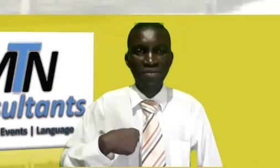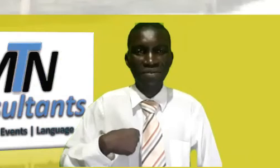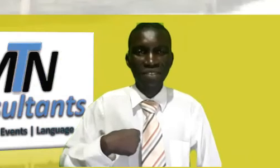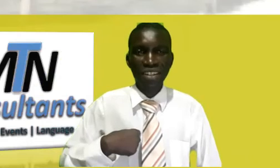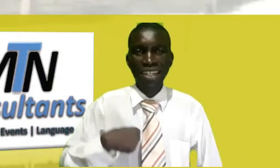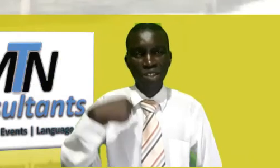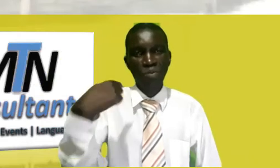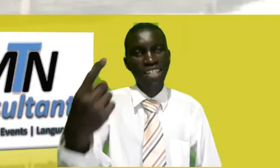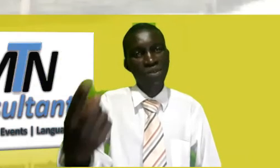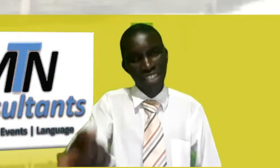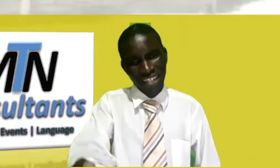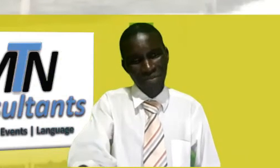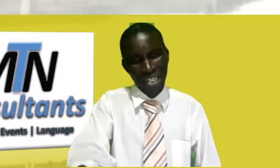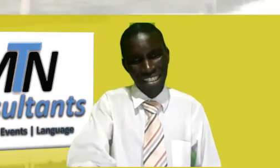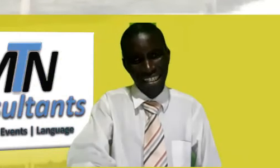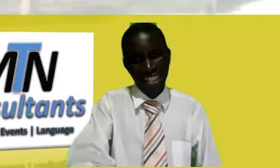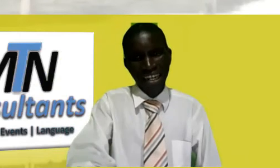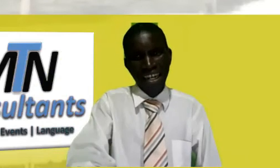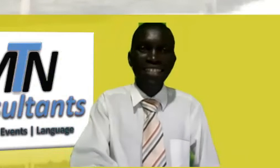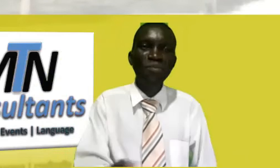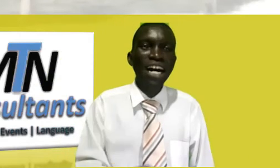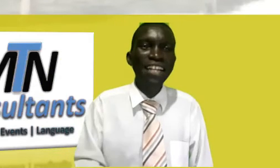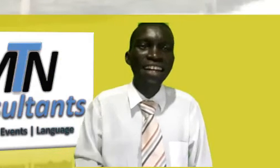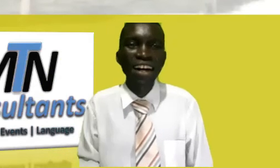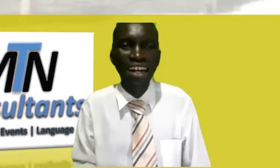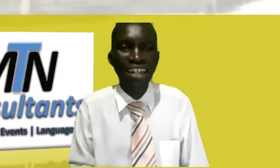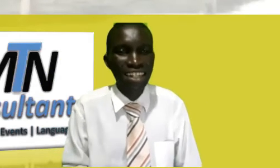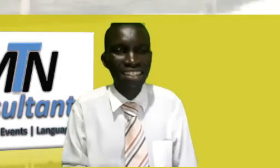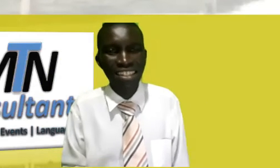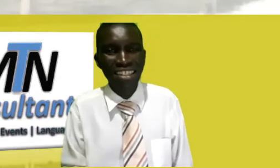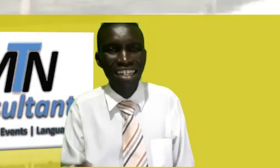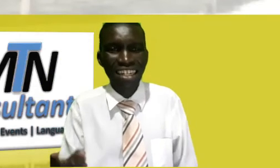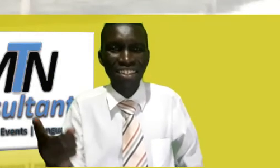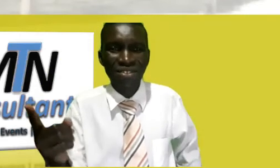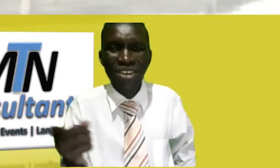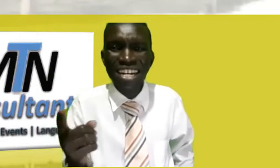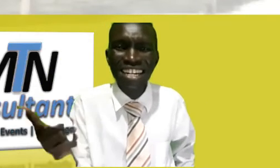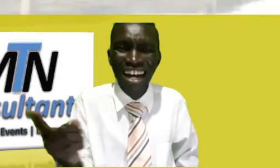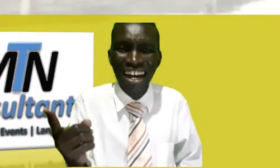yourself and to point to the deaf person. In some other cultures,